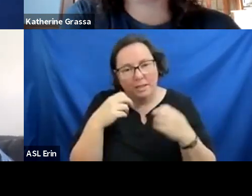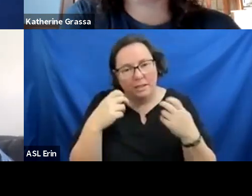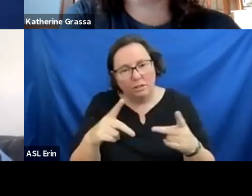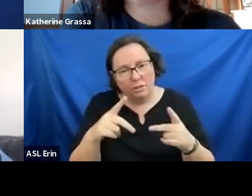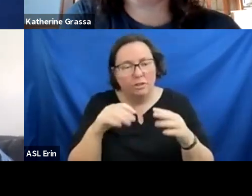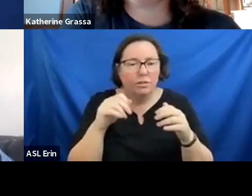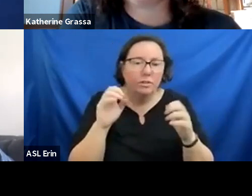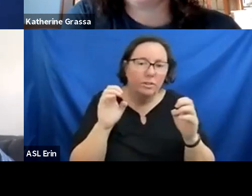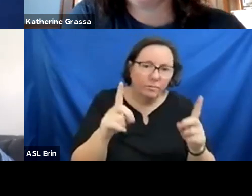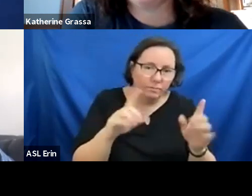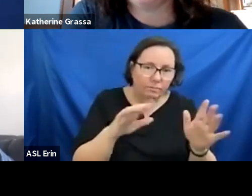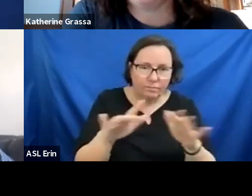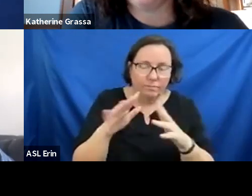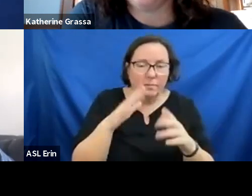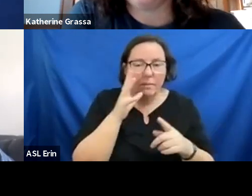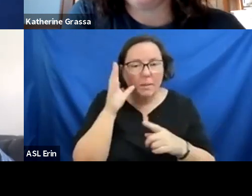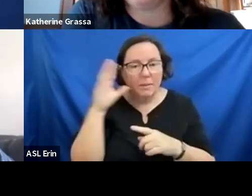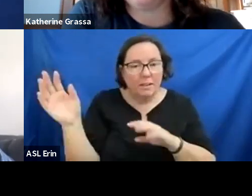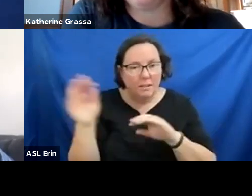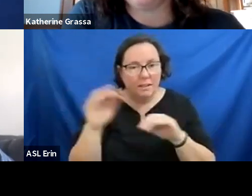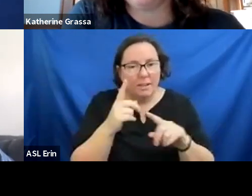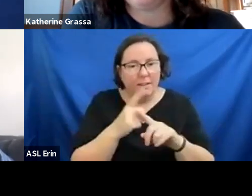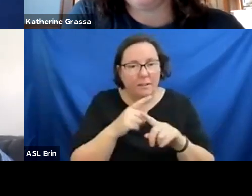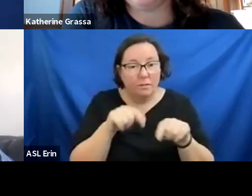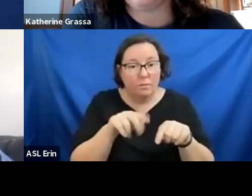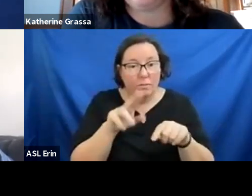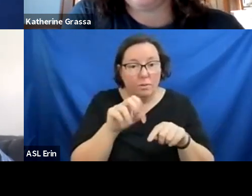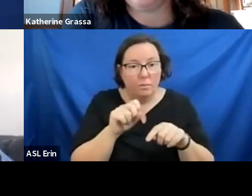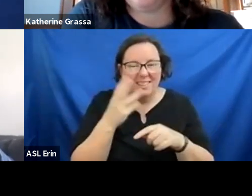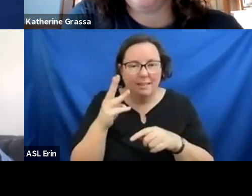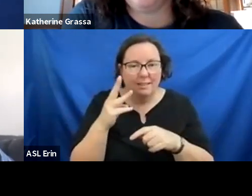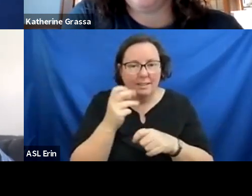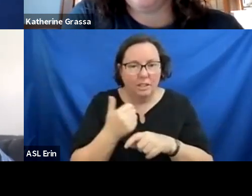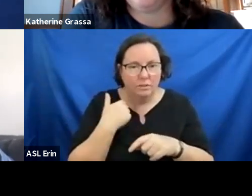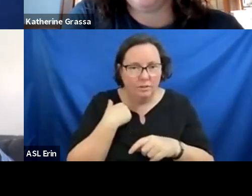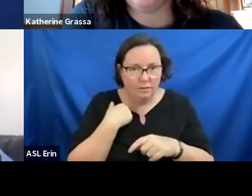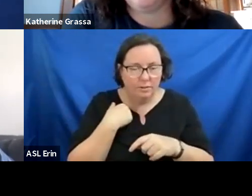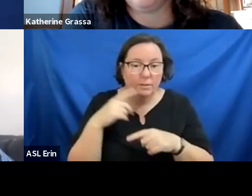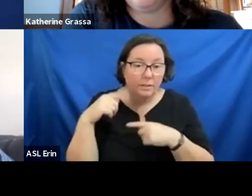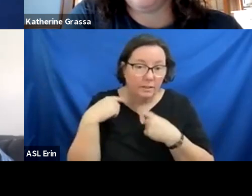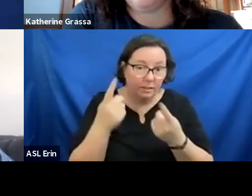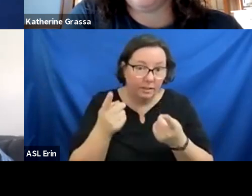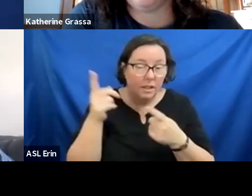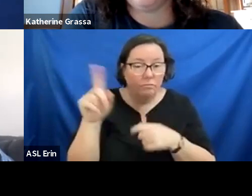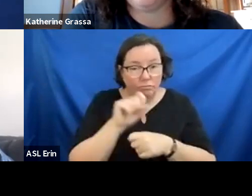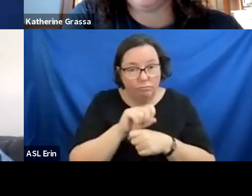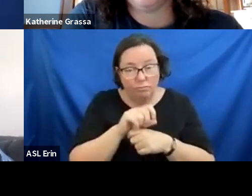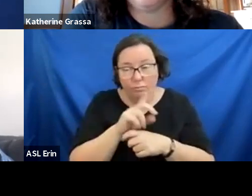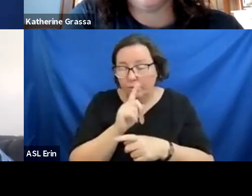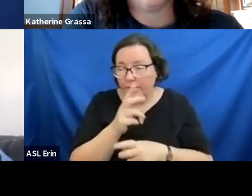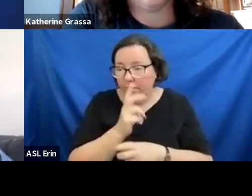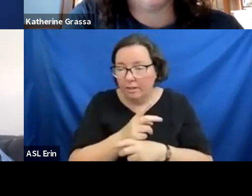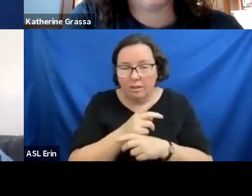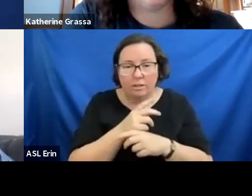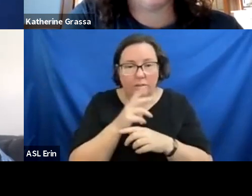opportunities. My parents immigrated to the US 16 years ago. Since then, they have been working very hard